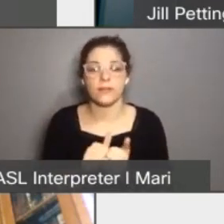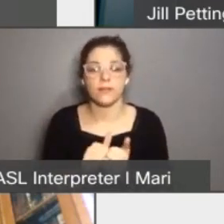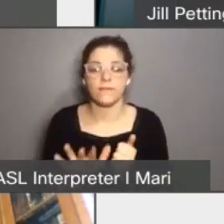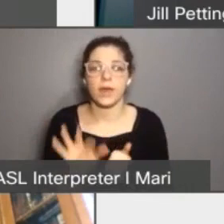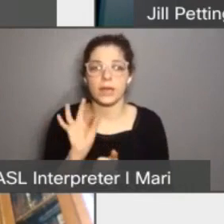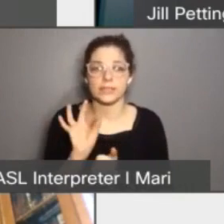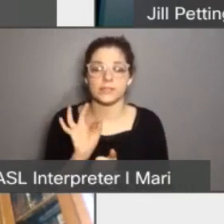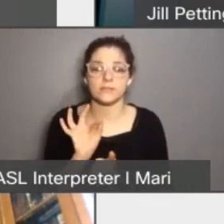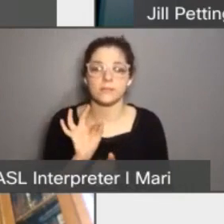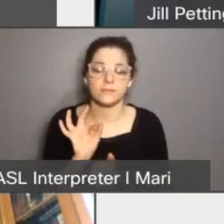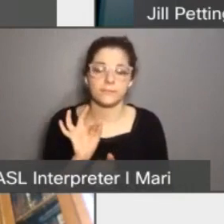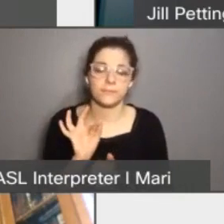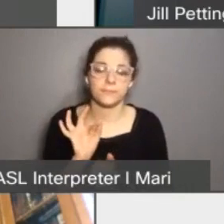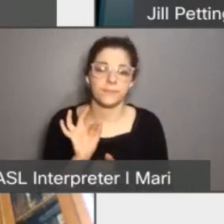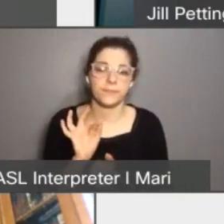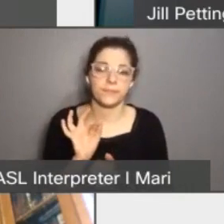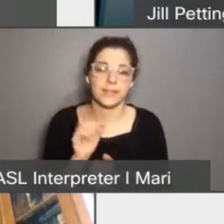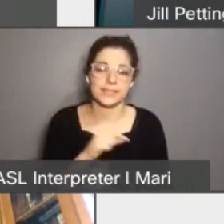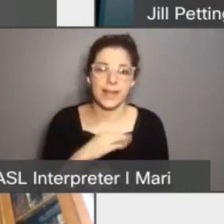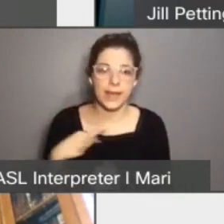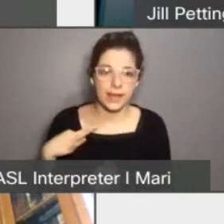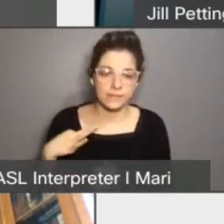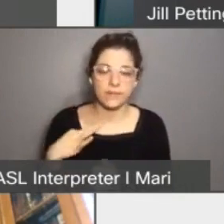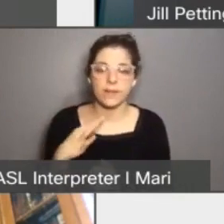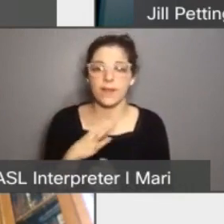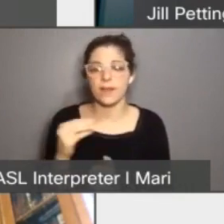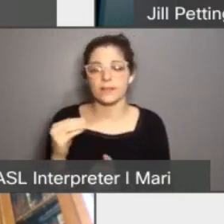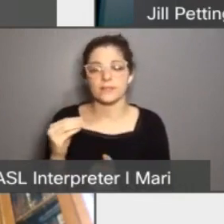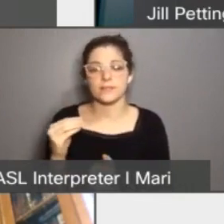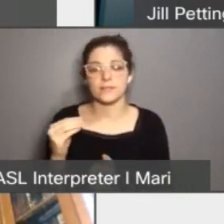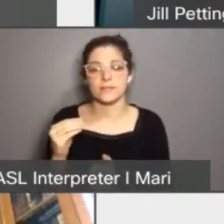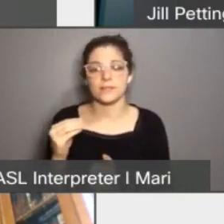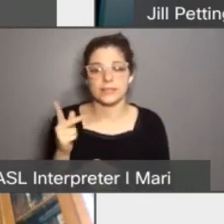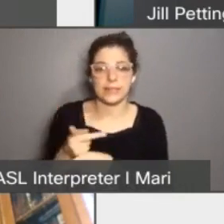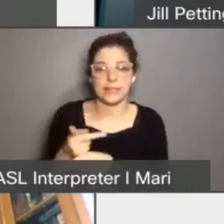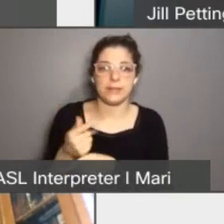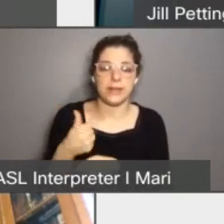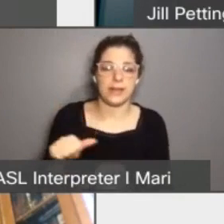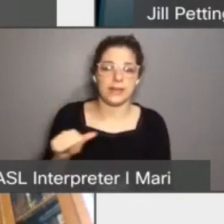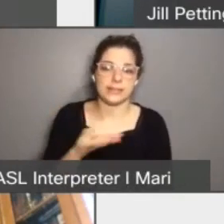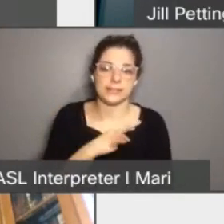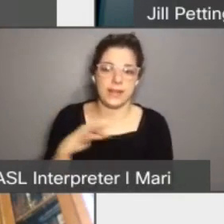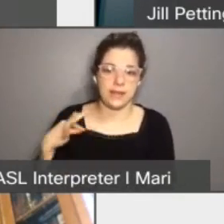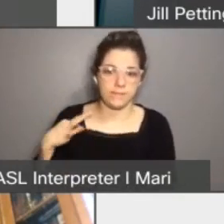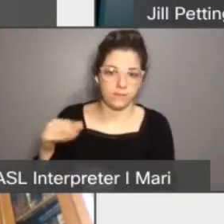finding staff and even keeping any staff on.